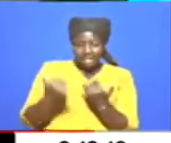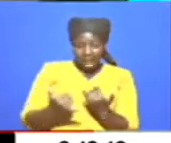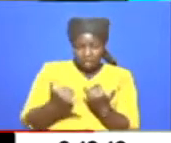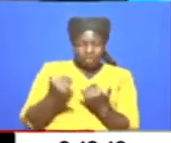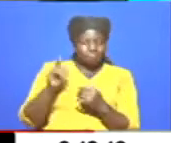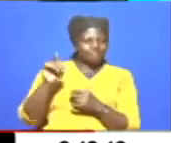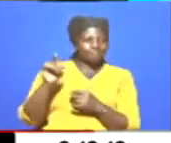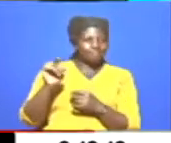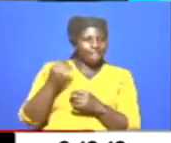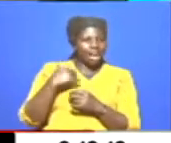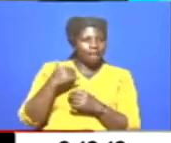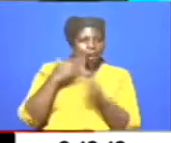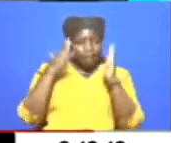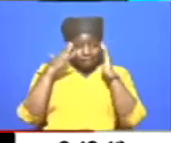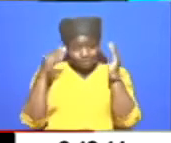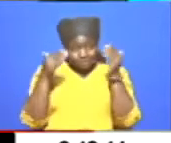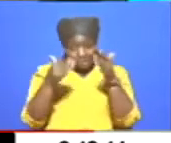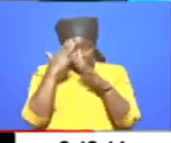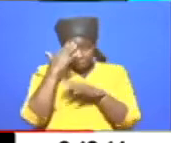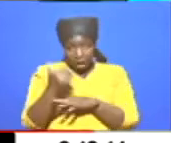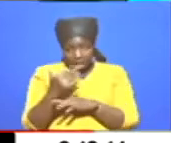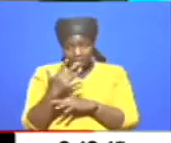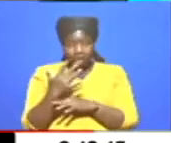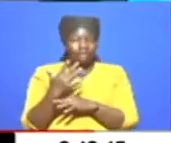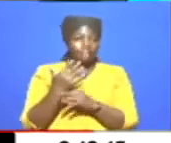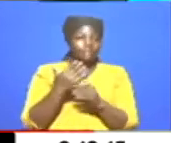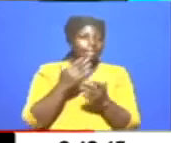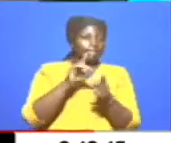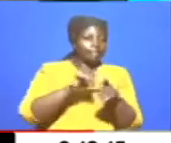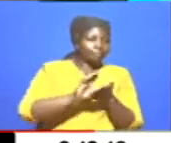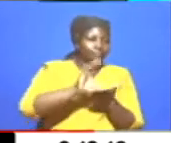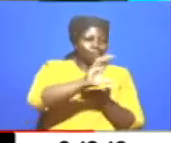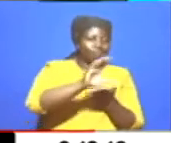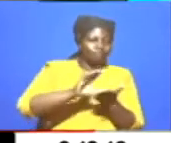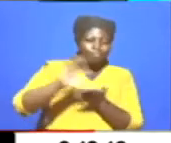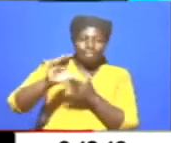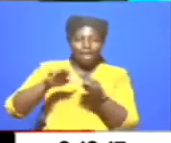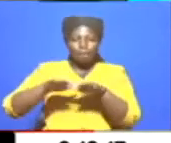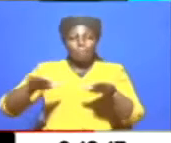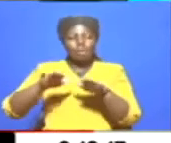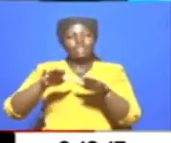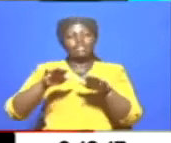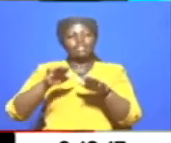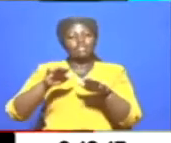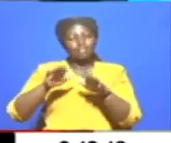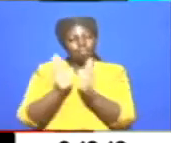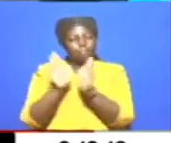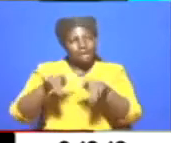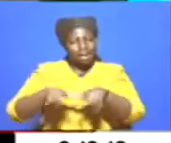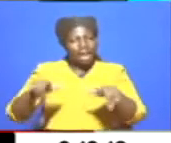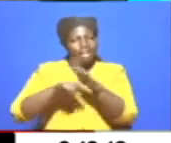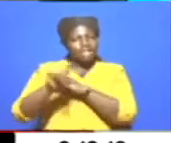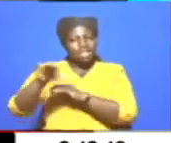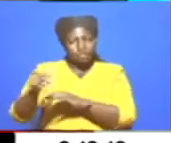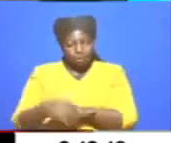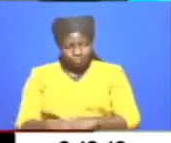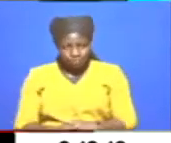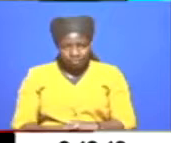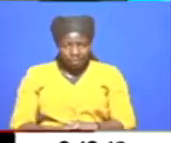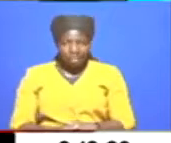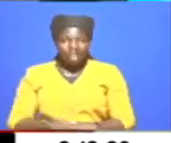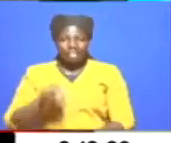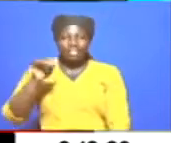the controversial allotment of public land in the city. Lands Cabinet Secretary Farida Karoney submitted before the